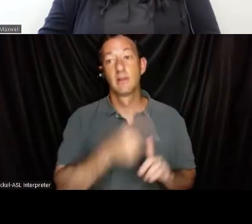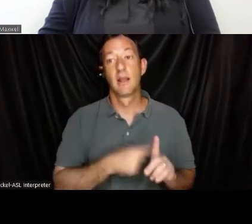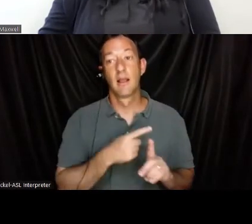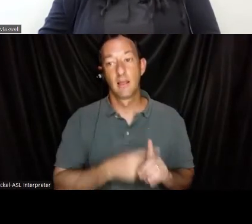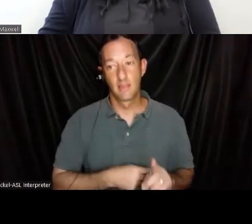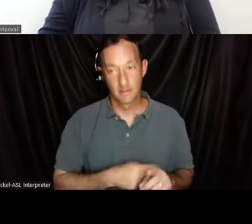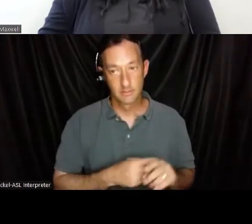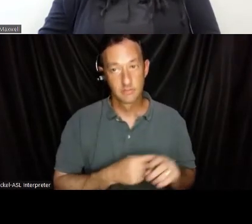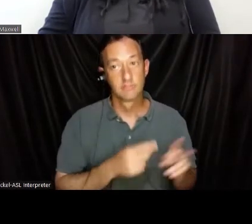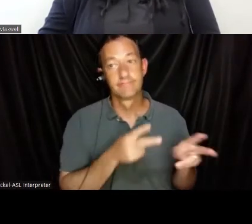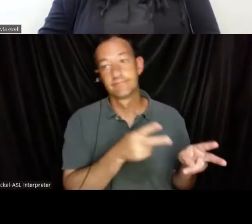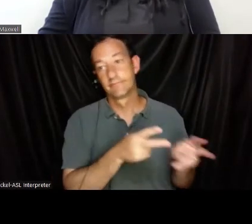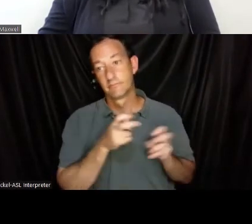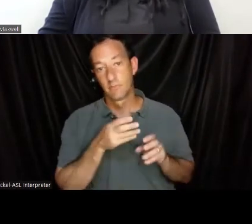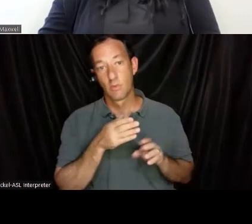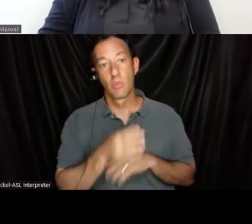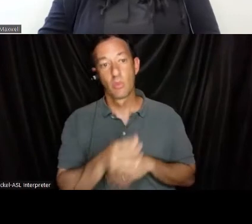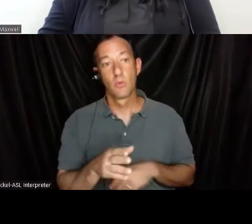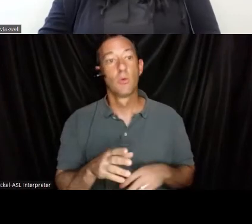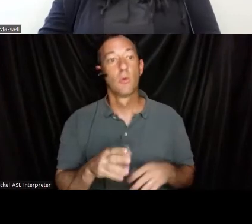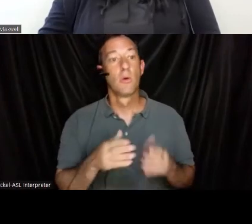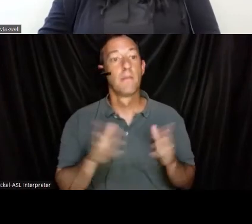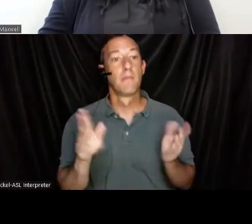a public records request that also